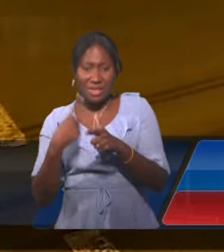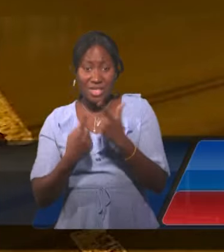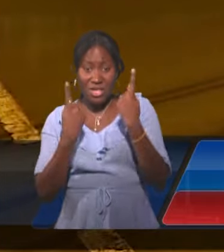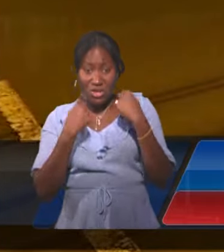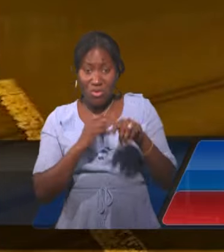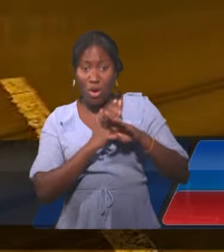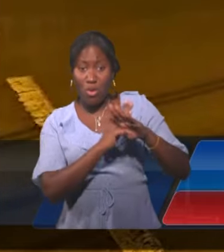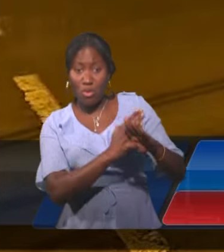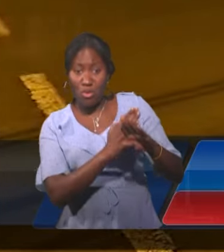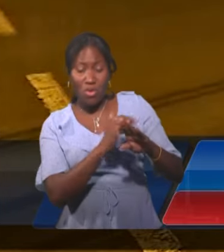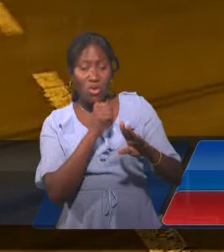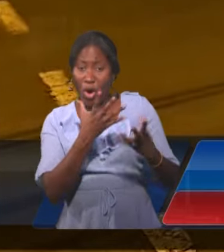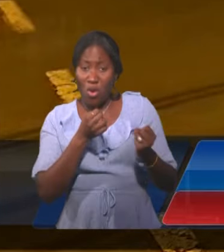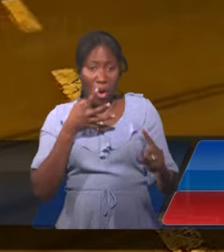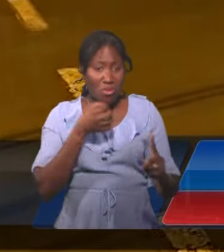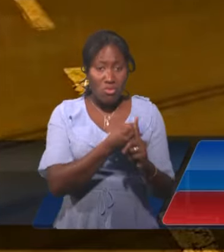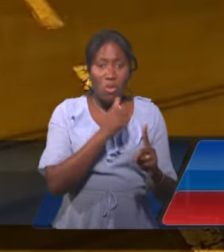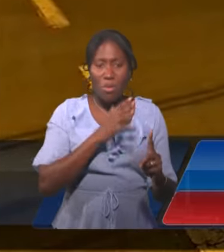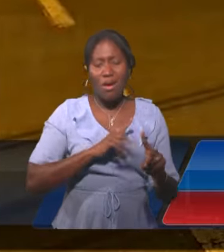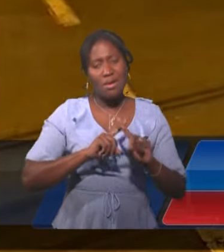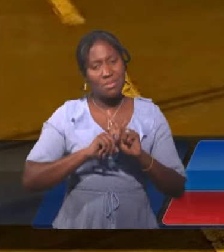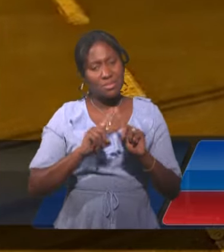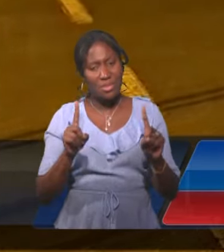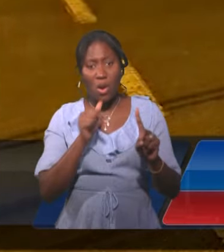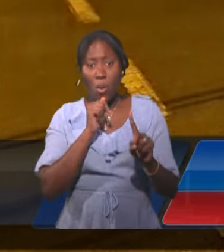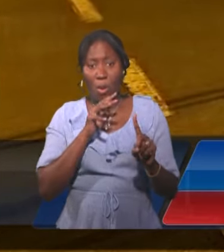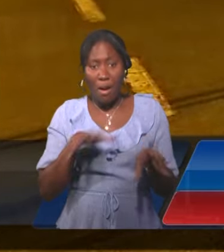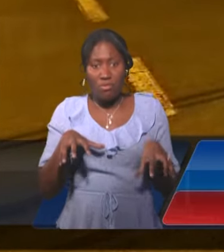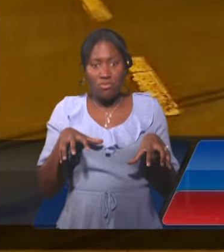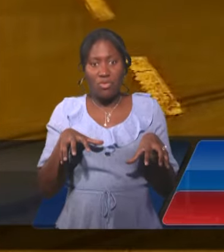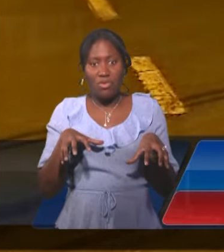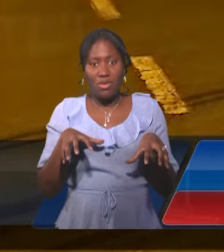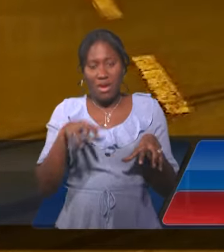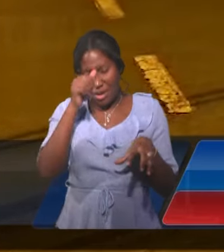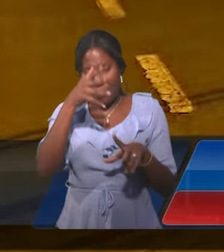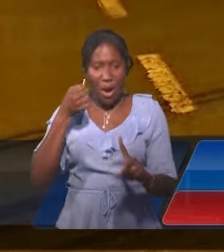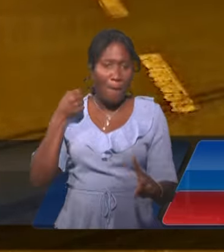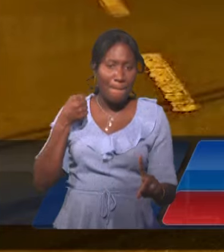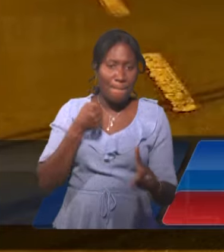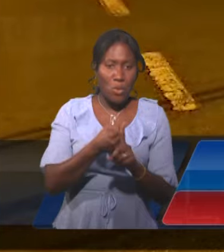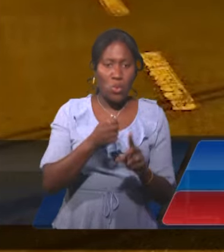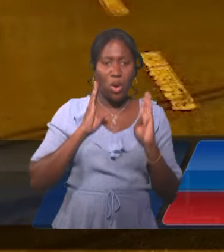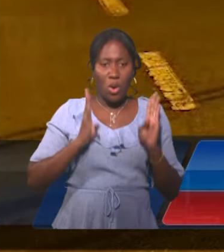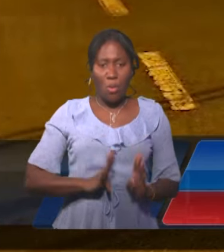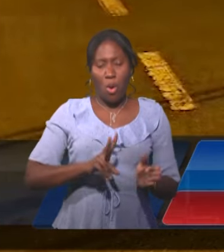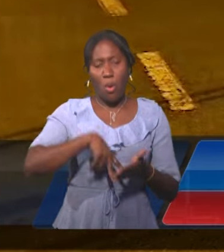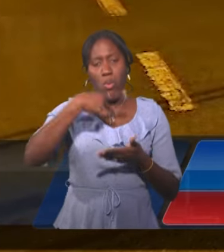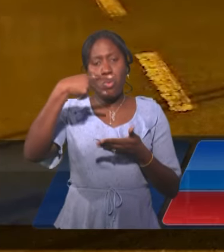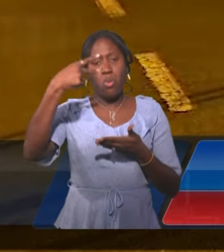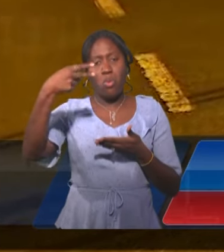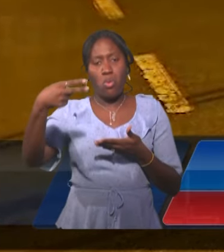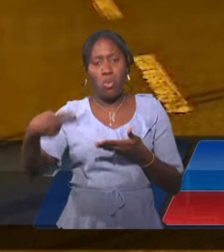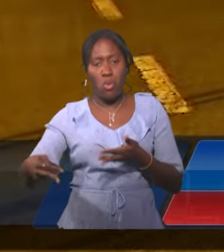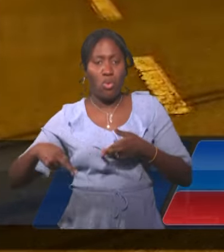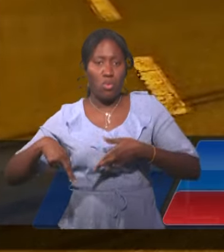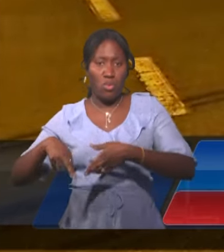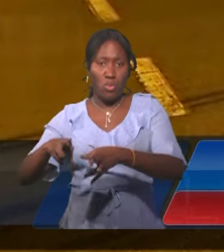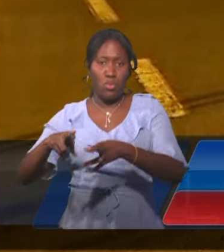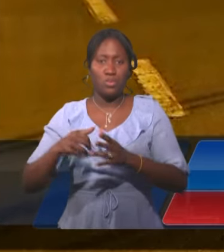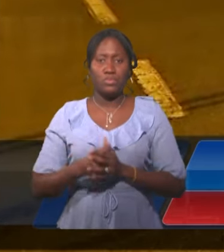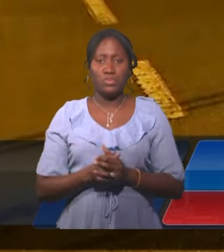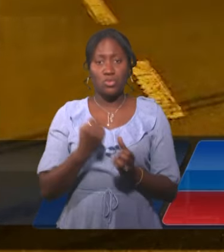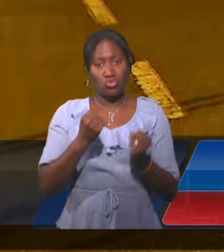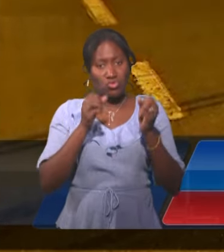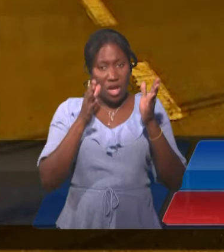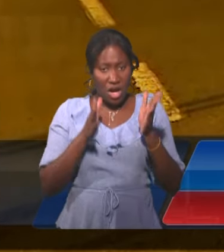an attempt to avoid colliding with her. However, she froze, and he struck her, throwing her to the southern side of the roadway.